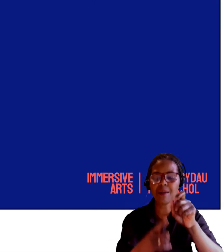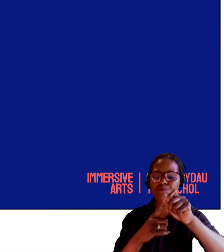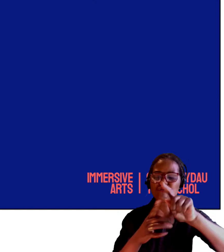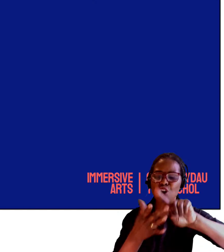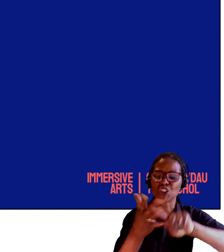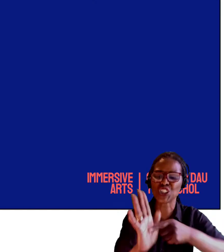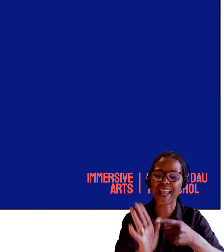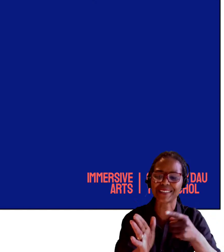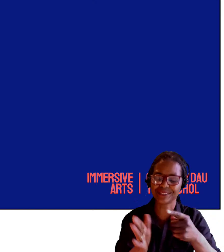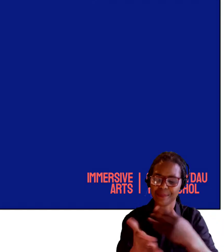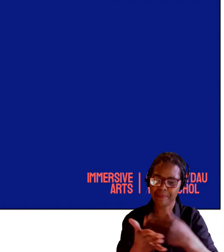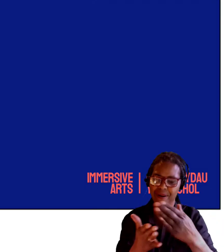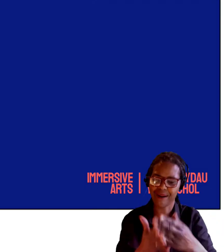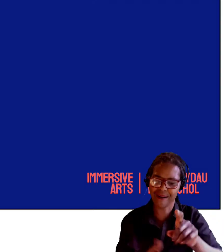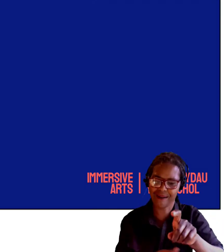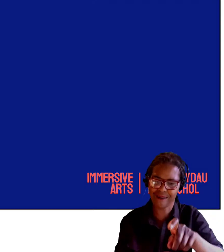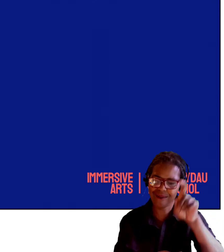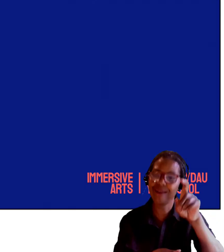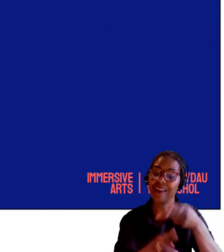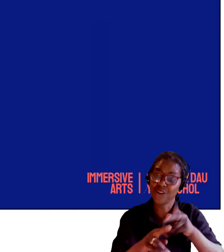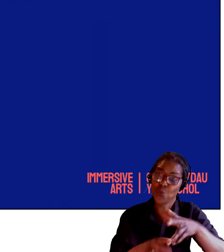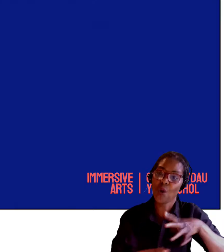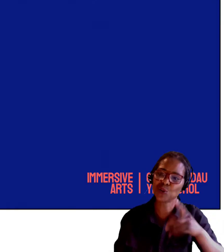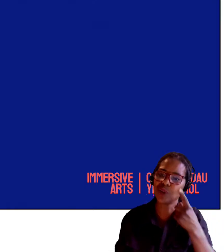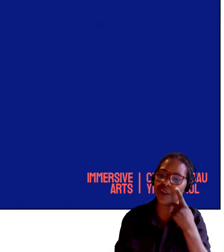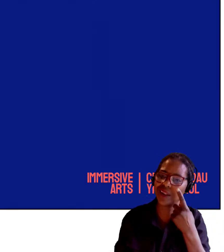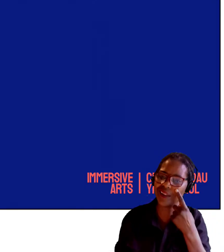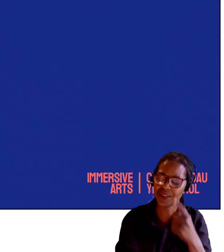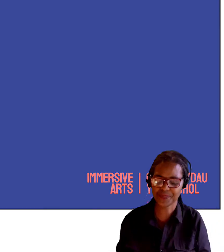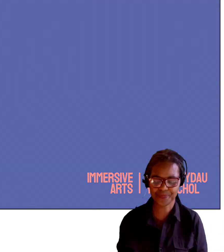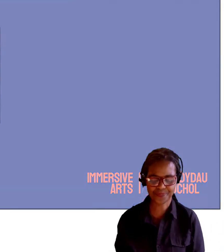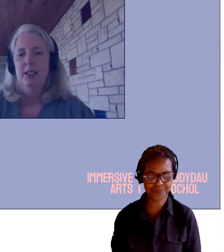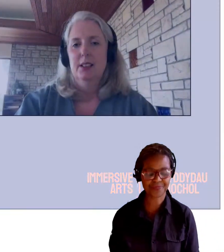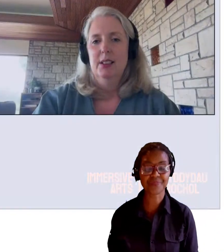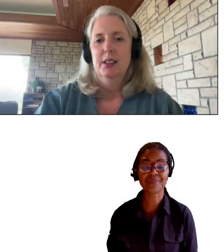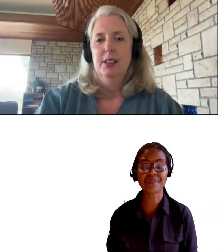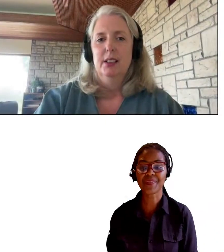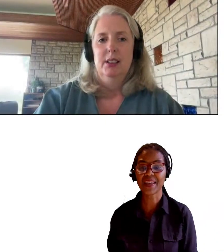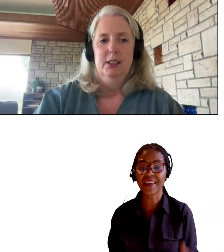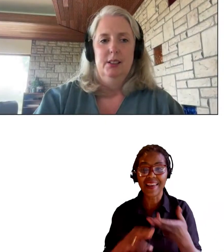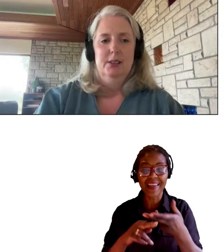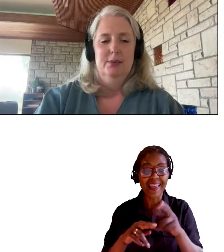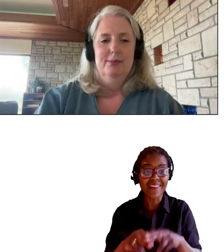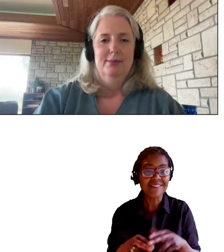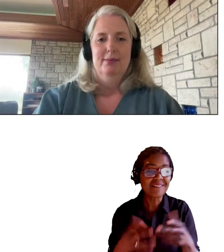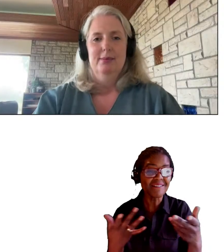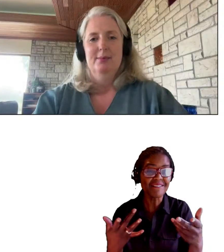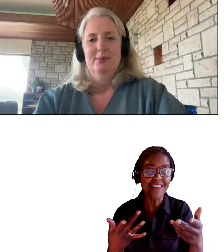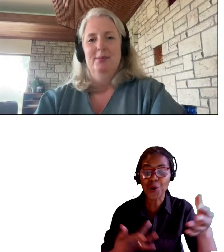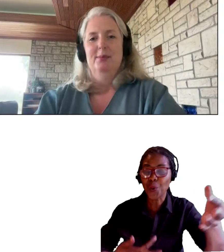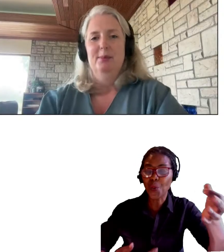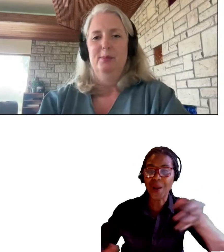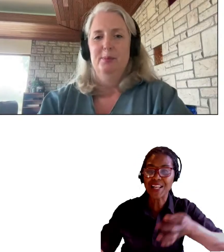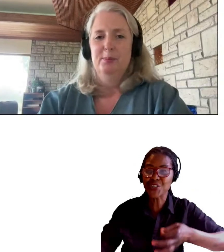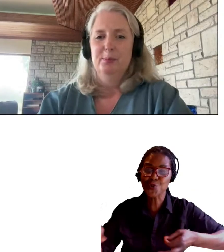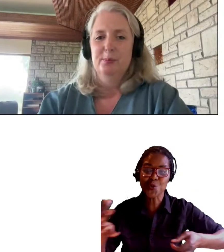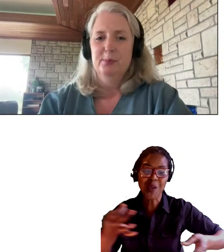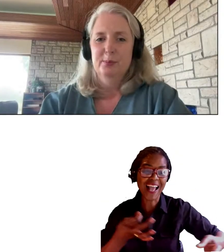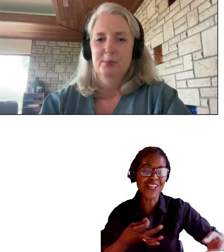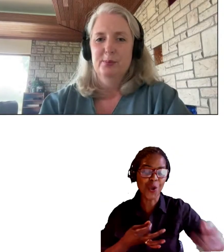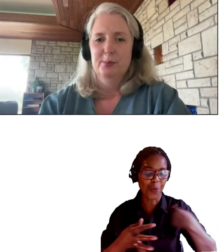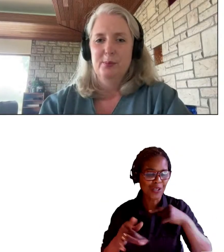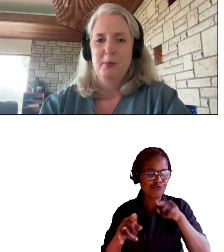Yeah, so we're going to open it up now. If you've got any questions, if you'd like to ask us, we'll do our best